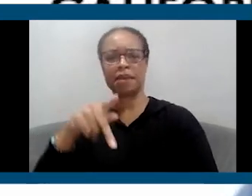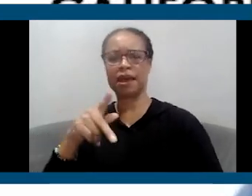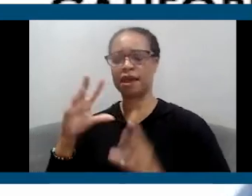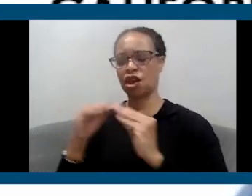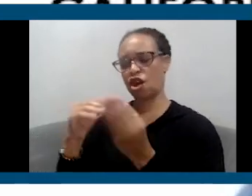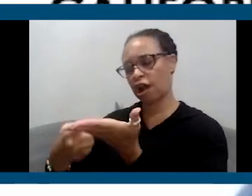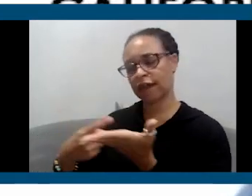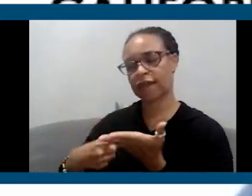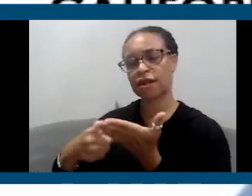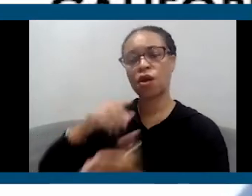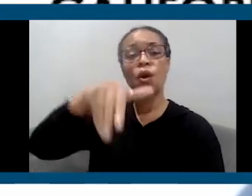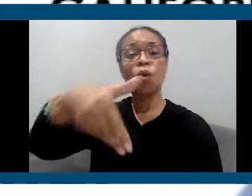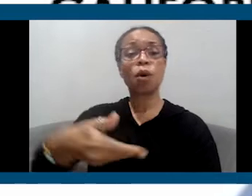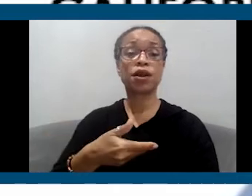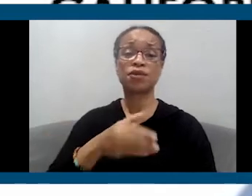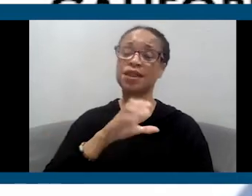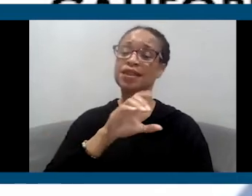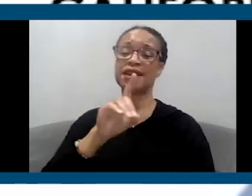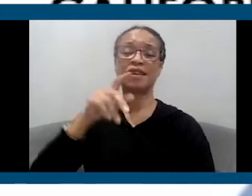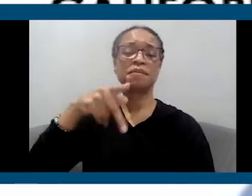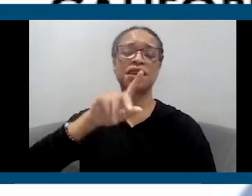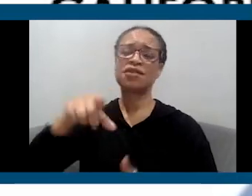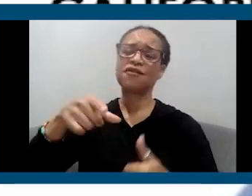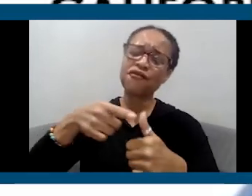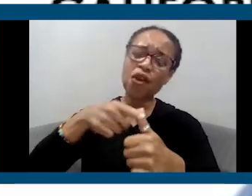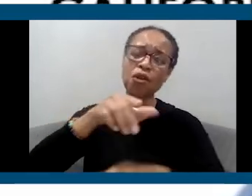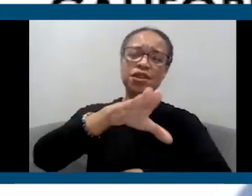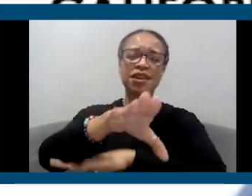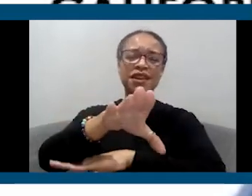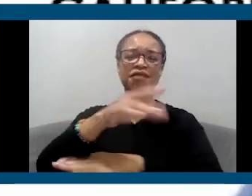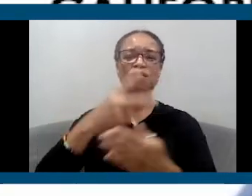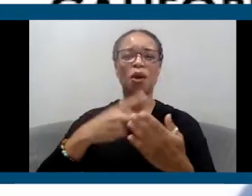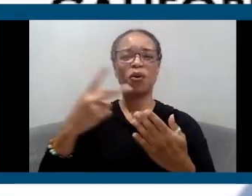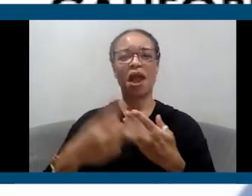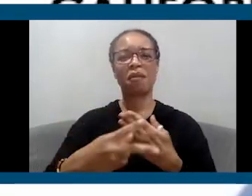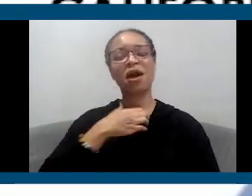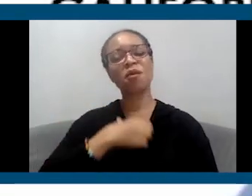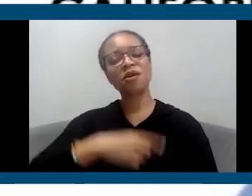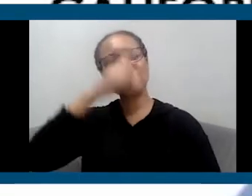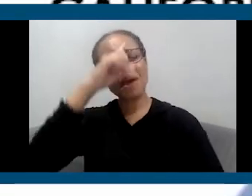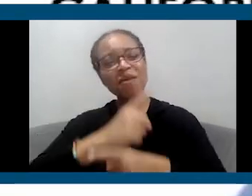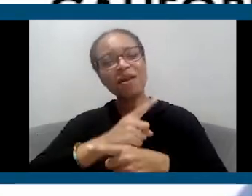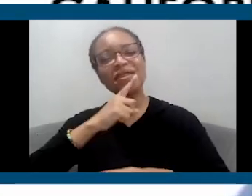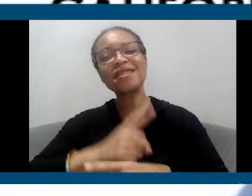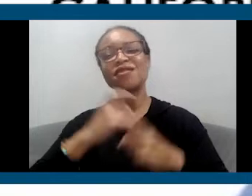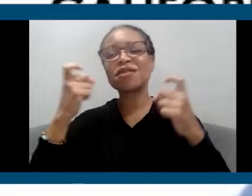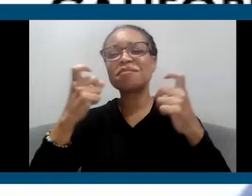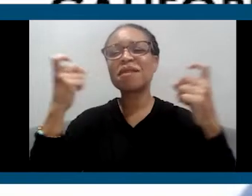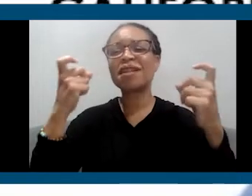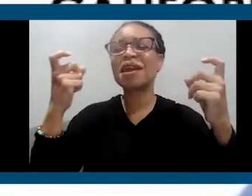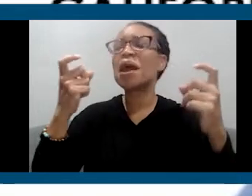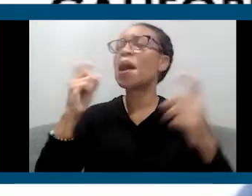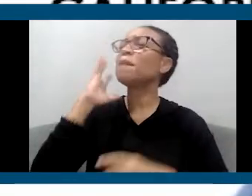welcome you all to the CDP's first ever Eid program, and I want to wish all my brothers and sisters celebrating a very Eid